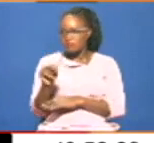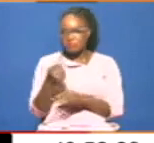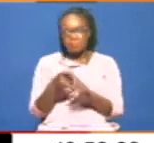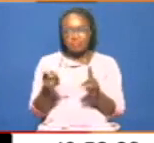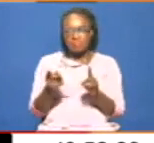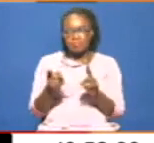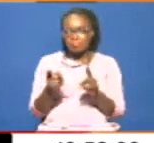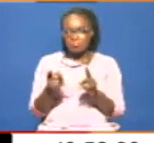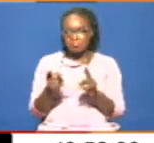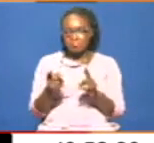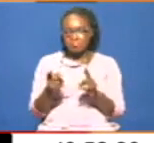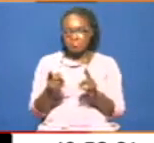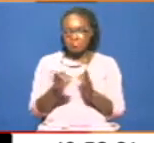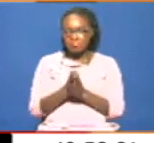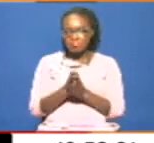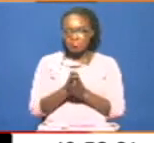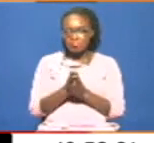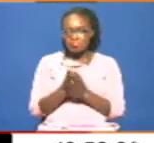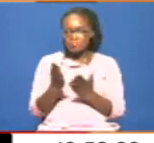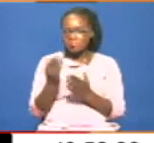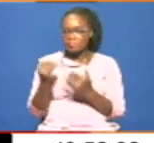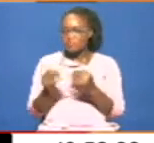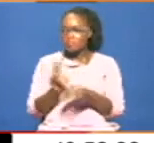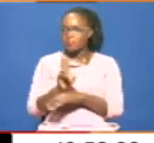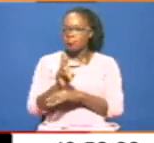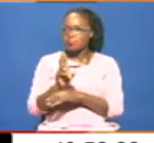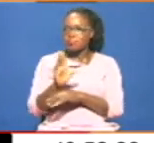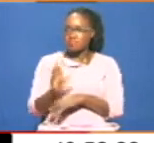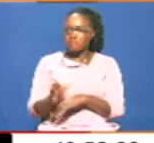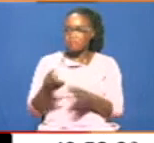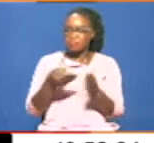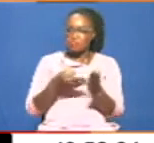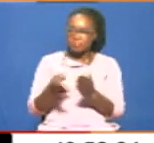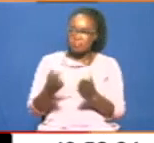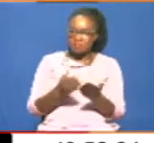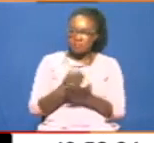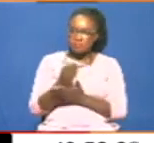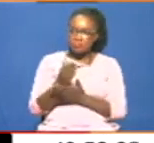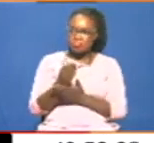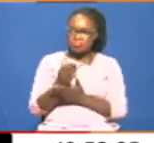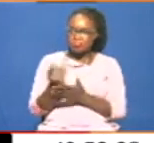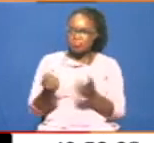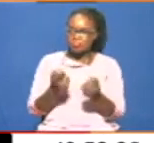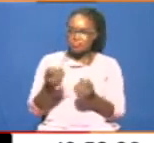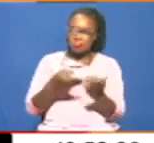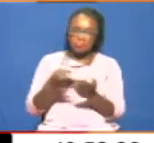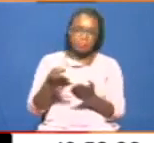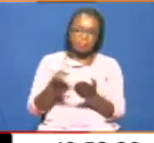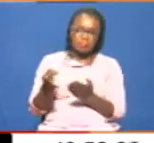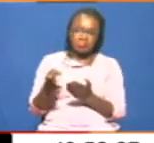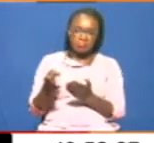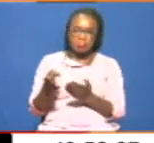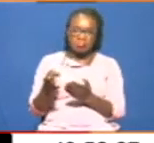that becomes a zero-sum game for the end user. But financing through those microfinances, I think,